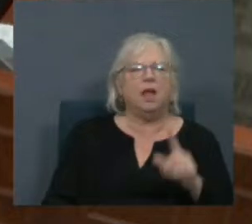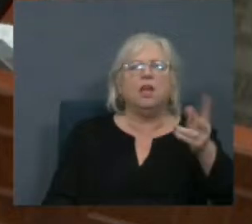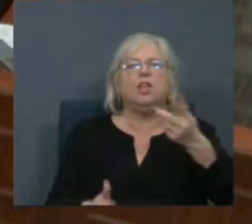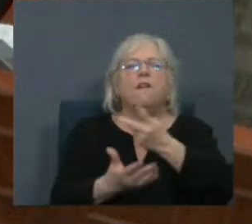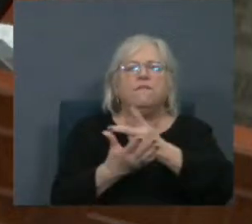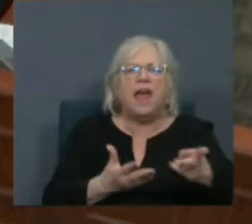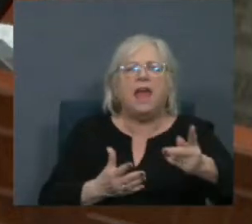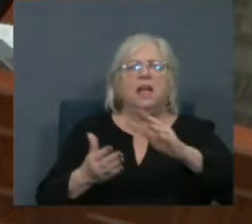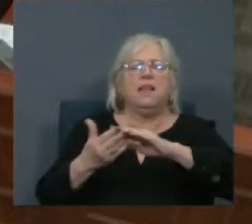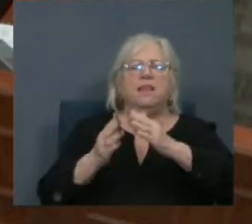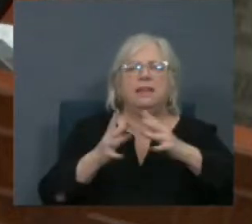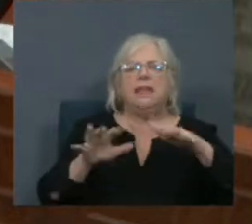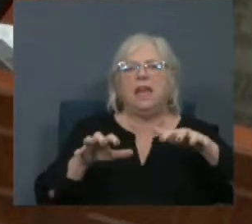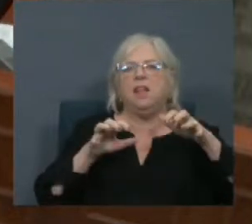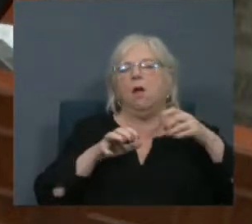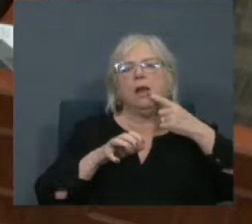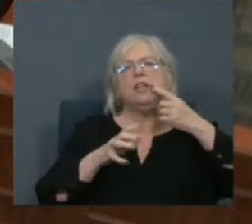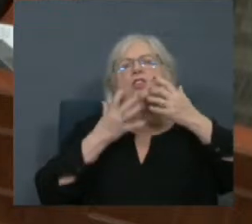the city.